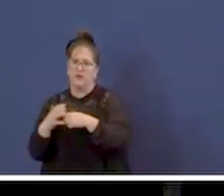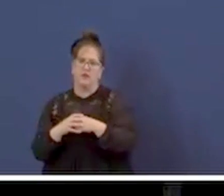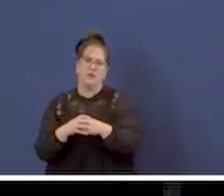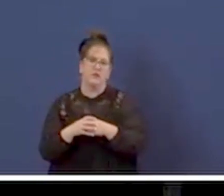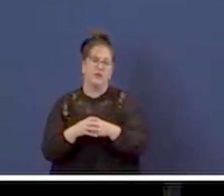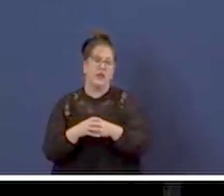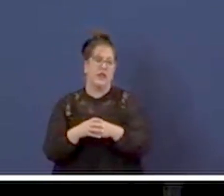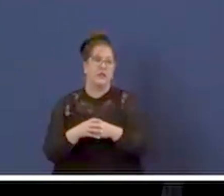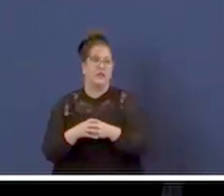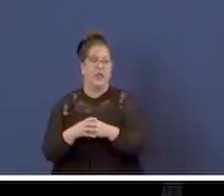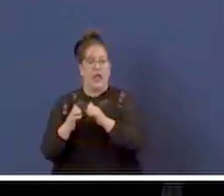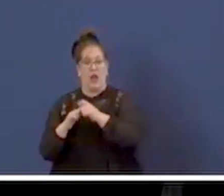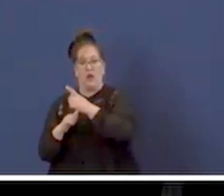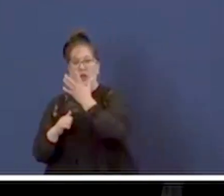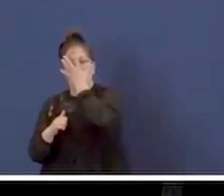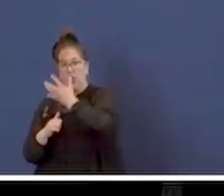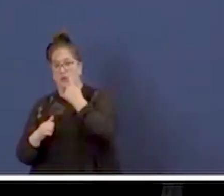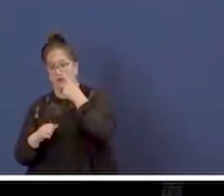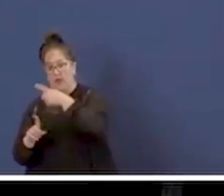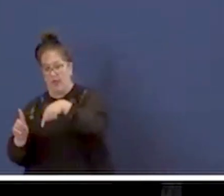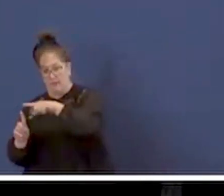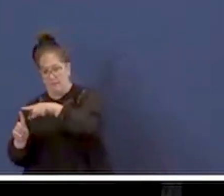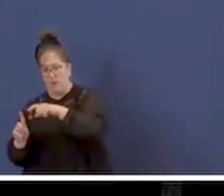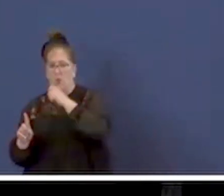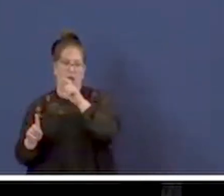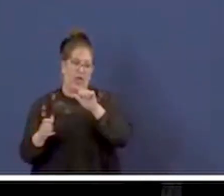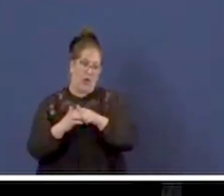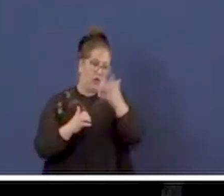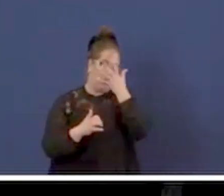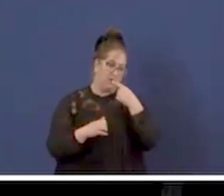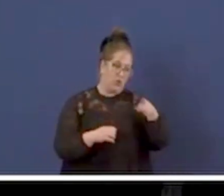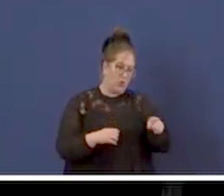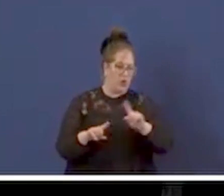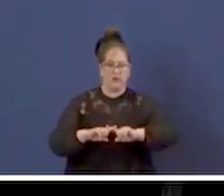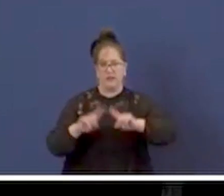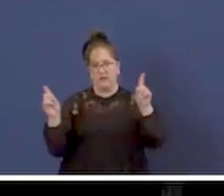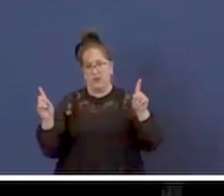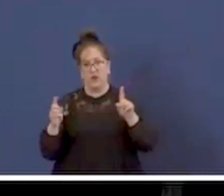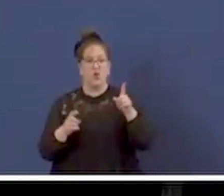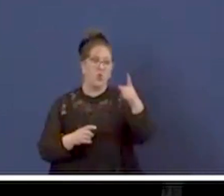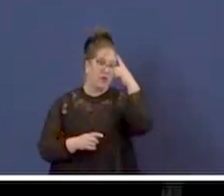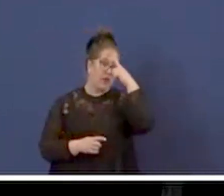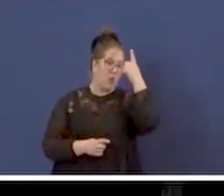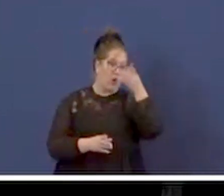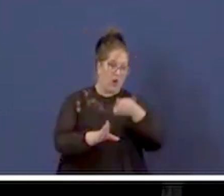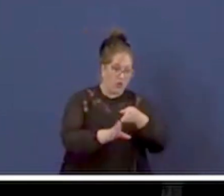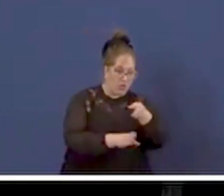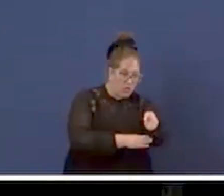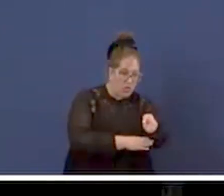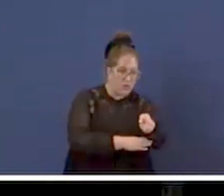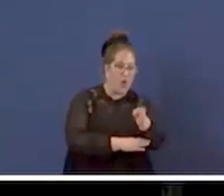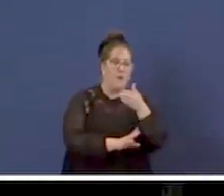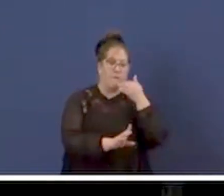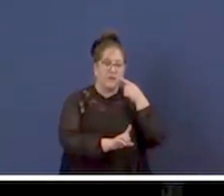to them the same that it's always going to look for you. Like, just because you think one thing is the best for that kiddo doesn't